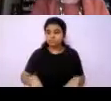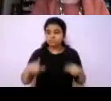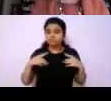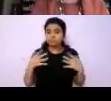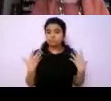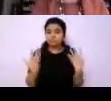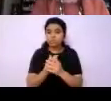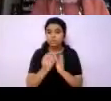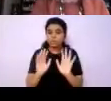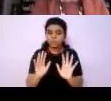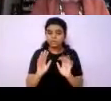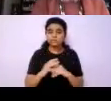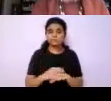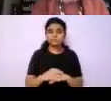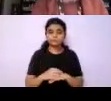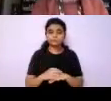limited.